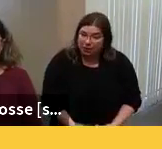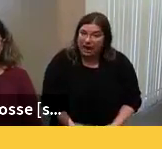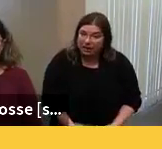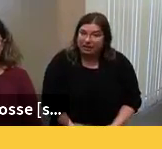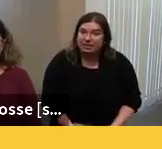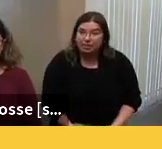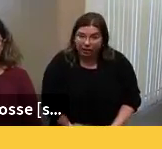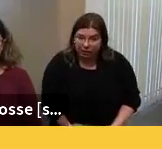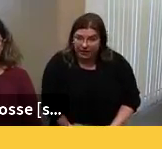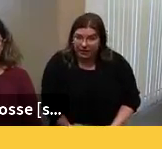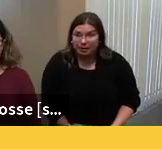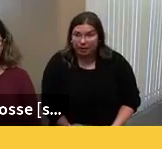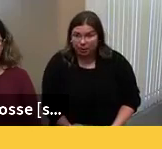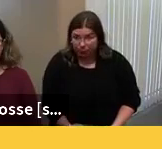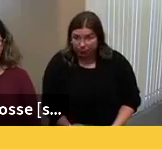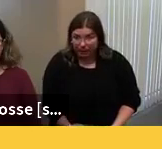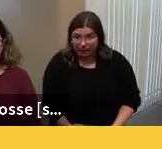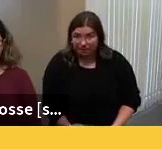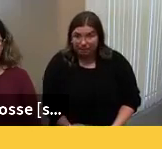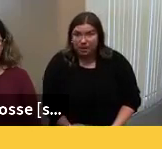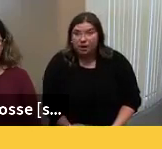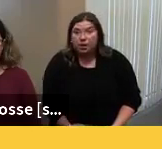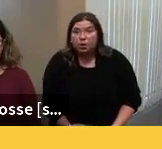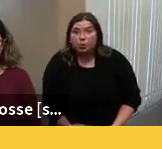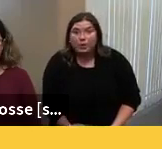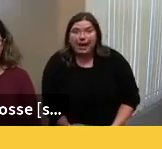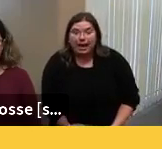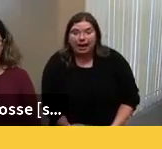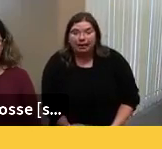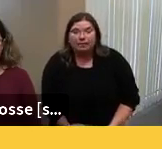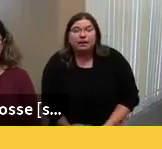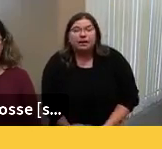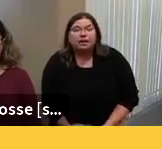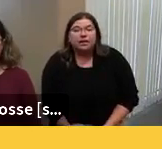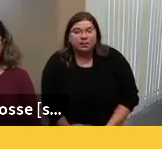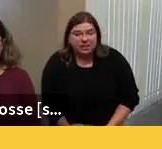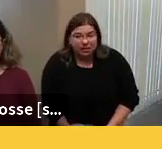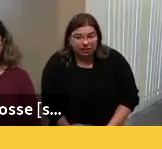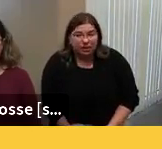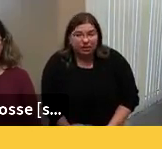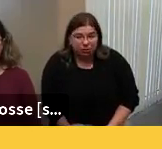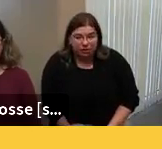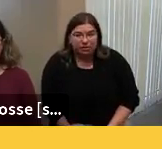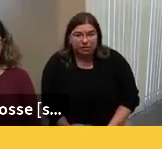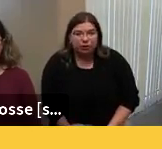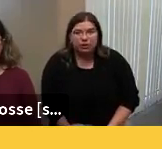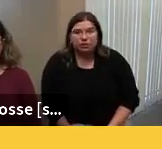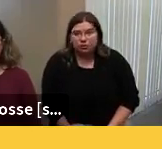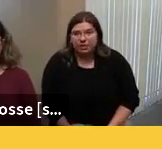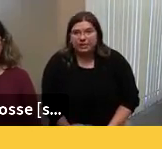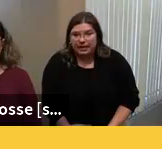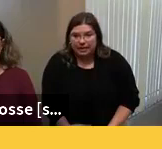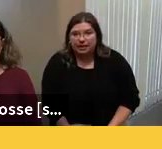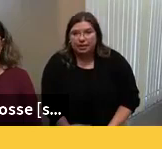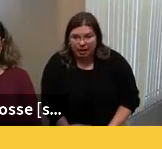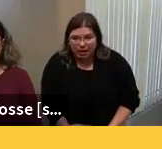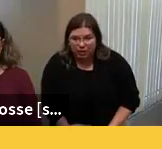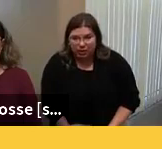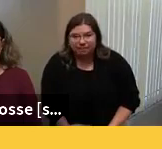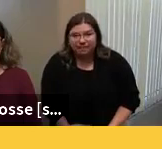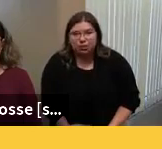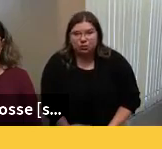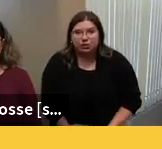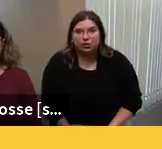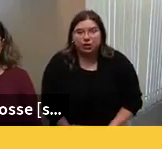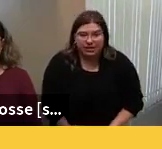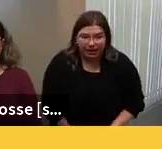But I do want to highlight some other things about the program. We have specific tutors for students in the